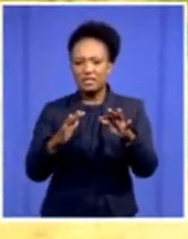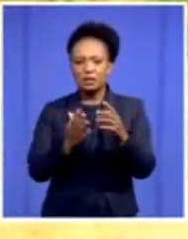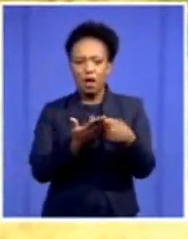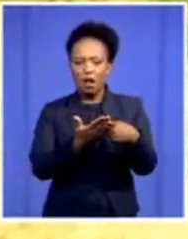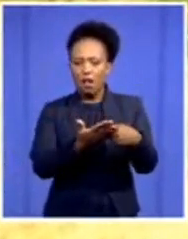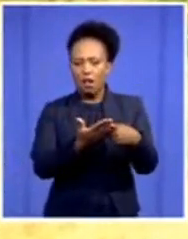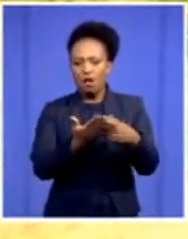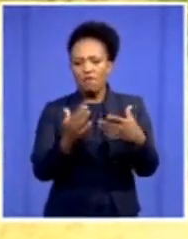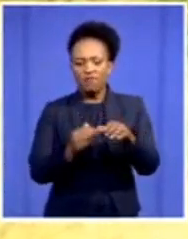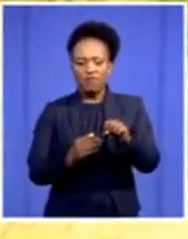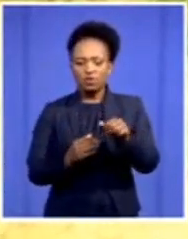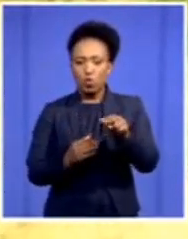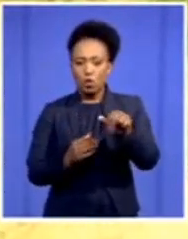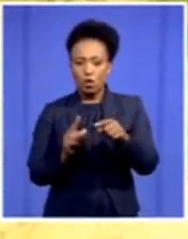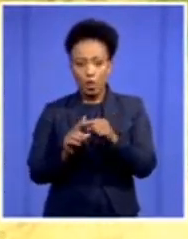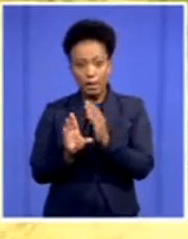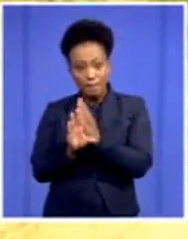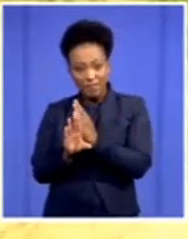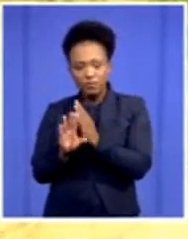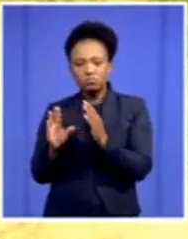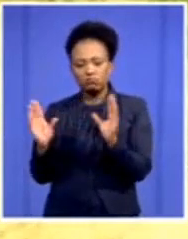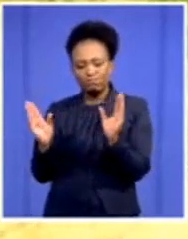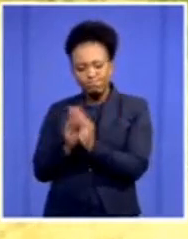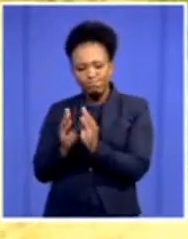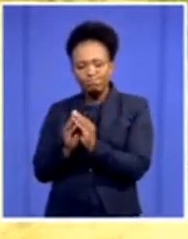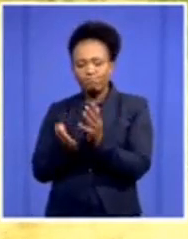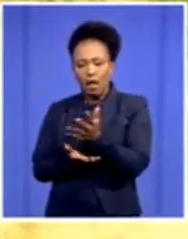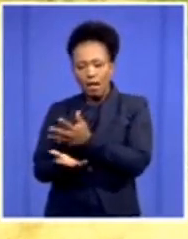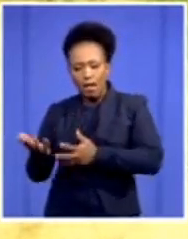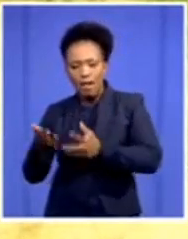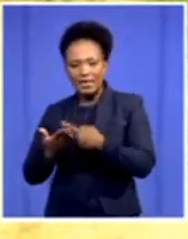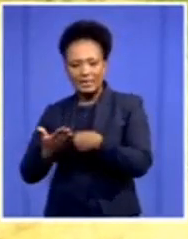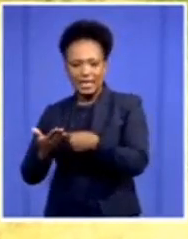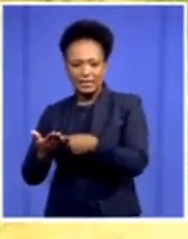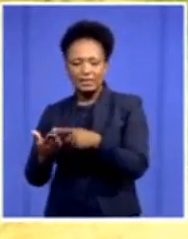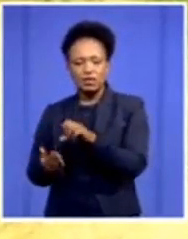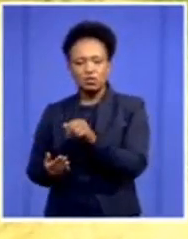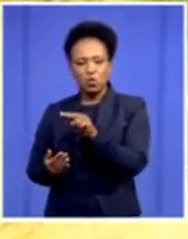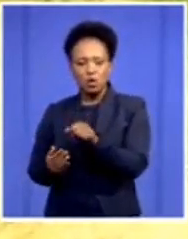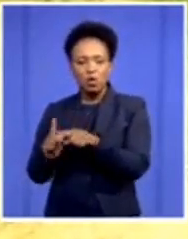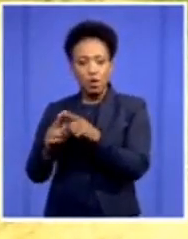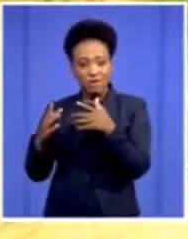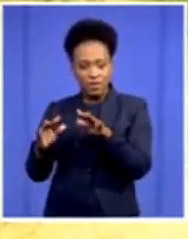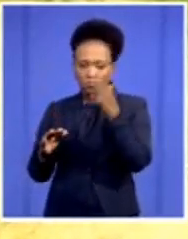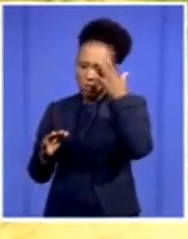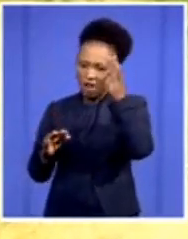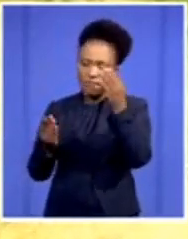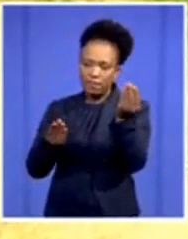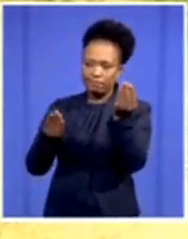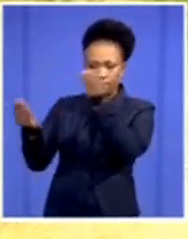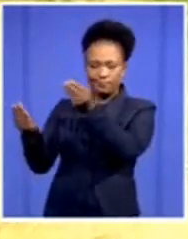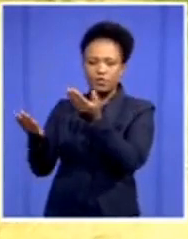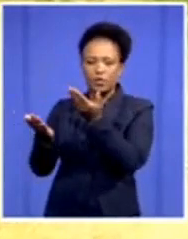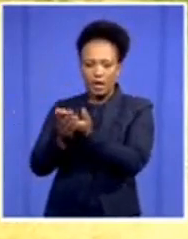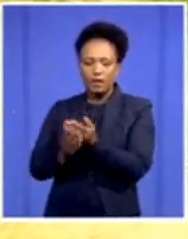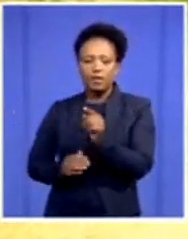sector, we must sit, deliberate on it and give government meaningful inputs. One of the things that we want to do from there is to craft an